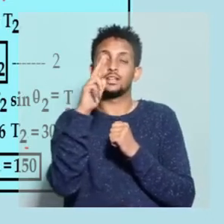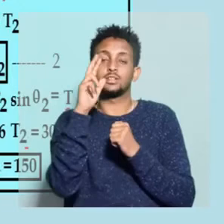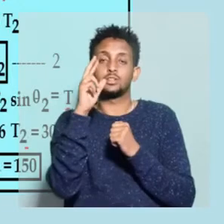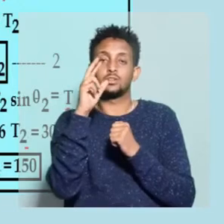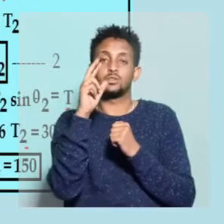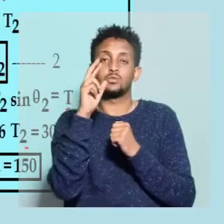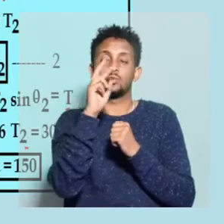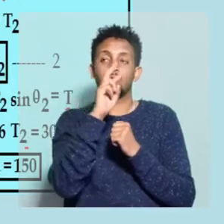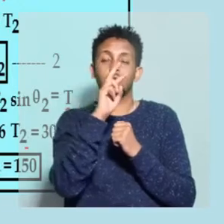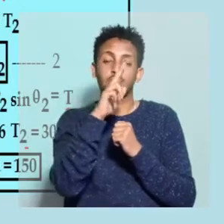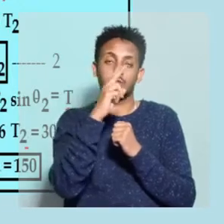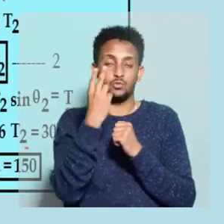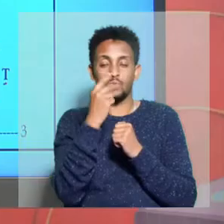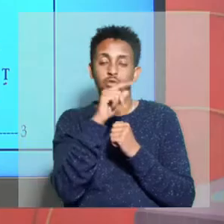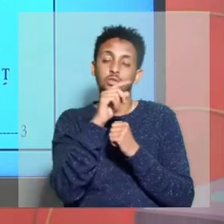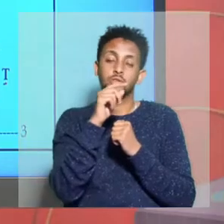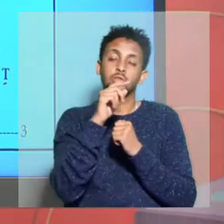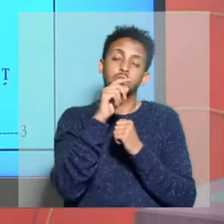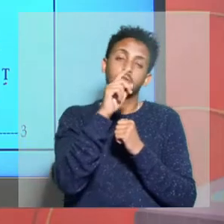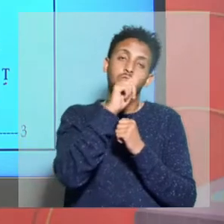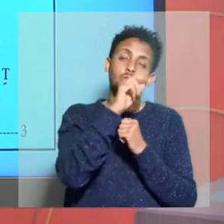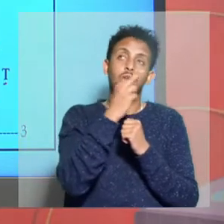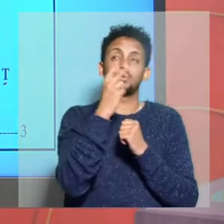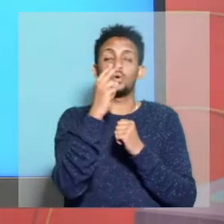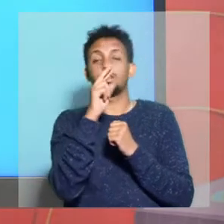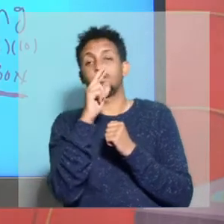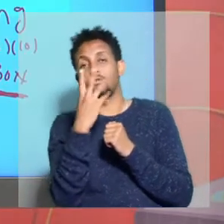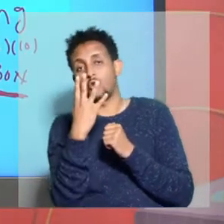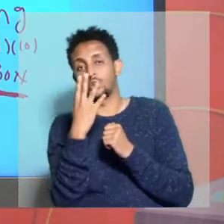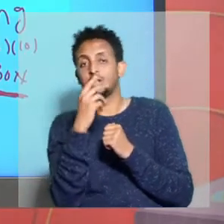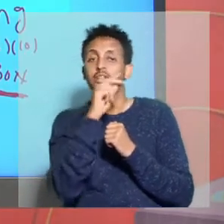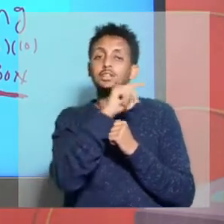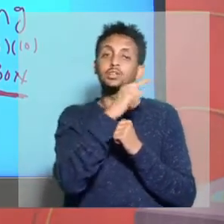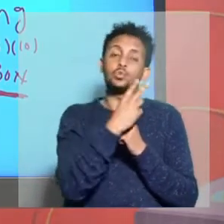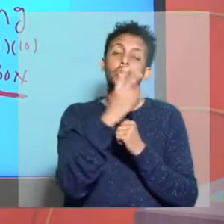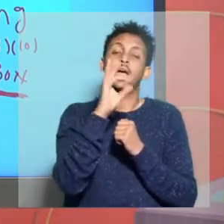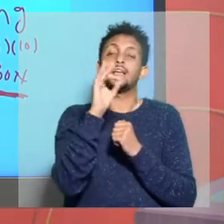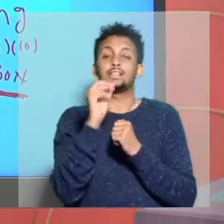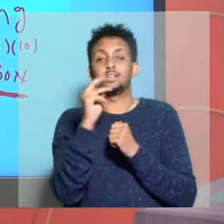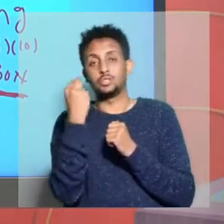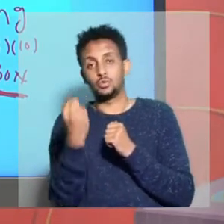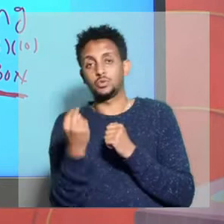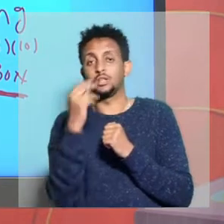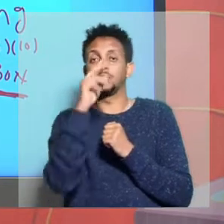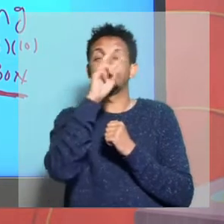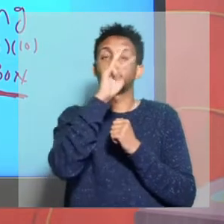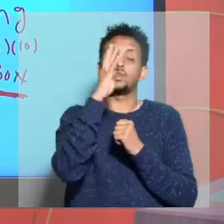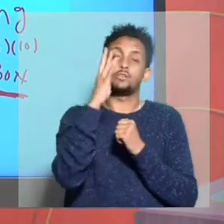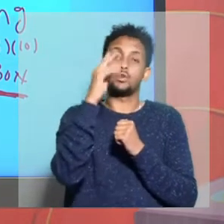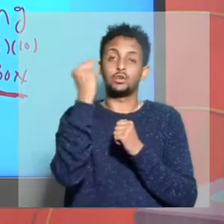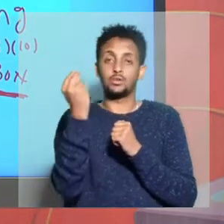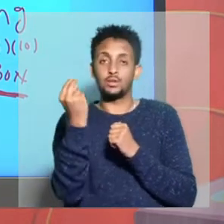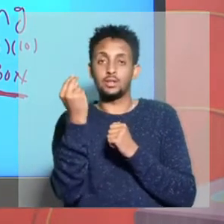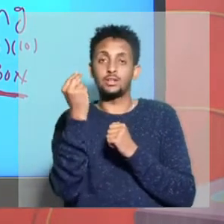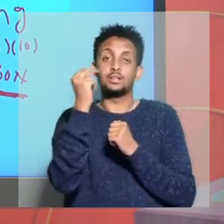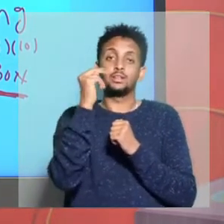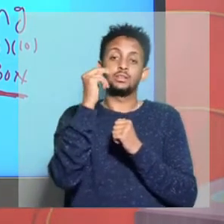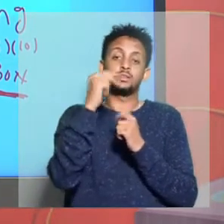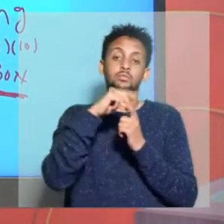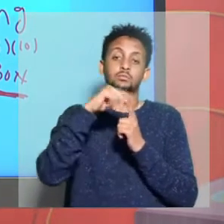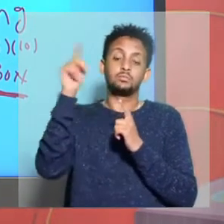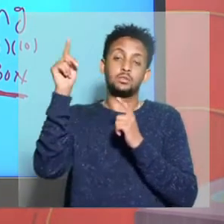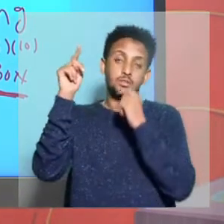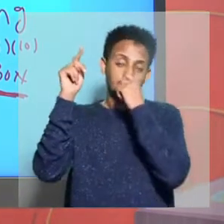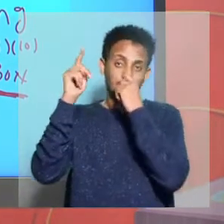24 and T2 is 18. T1 is 24 Newton and T2 is 18 Newton. This is 24 Newton. It carries 24